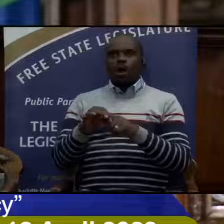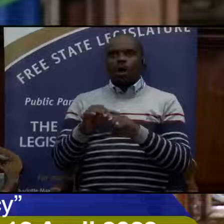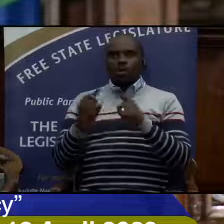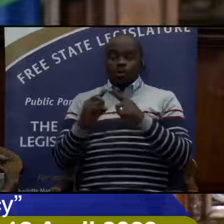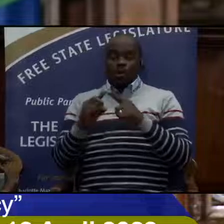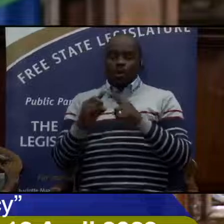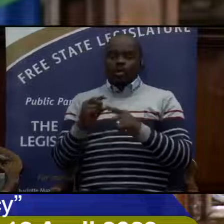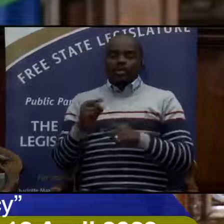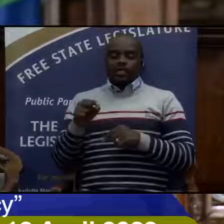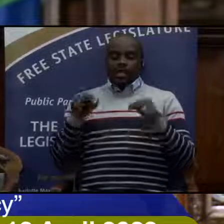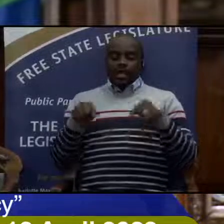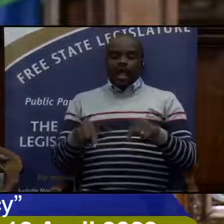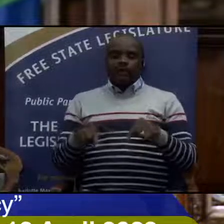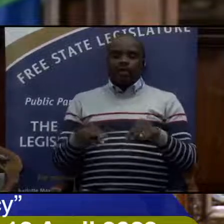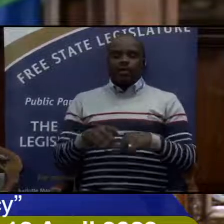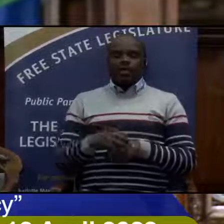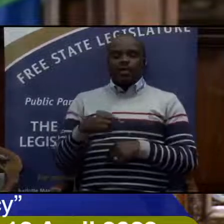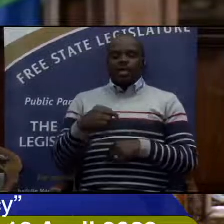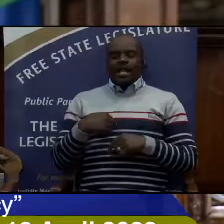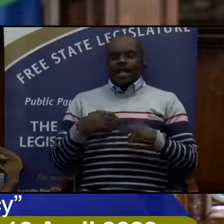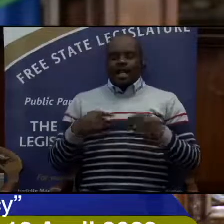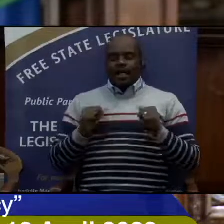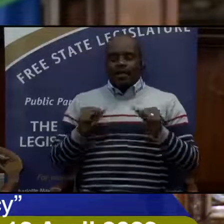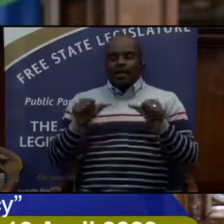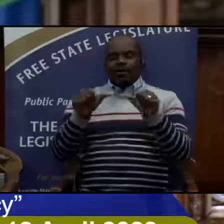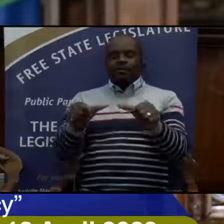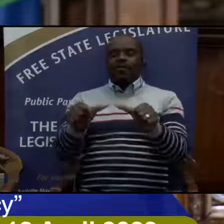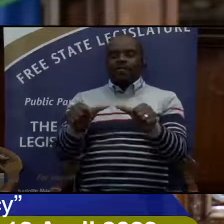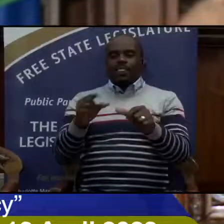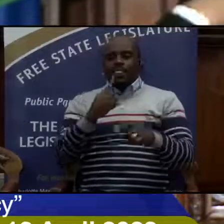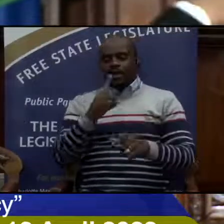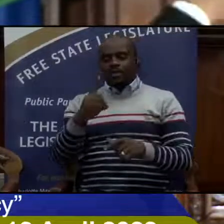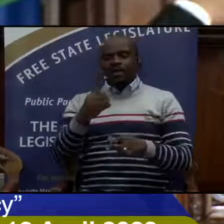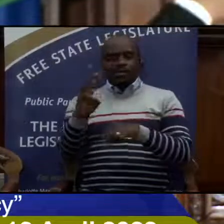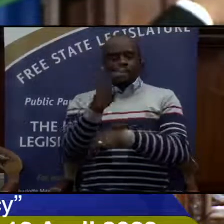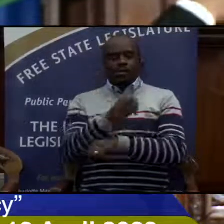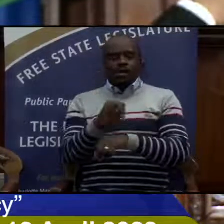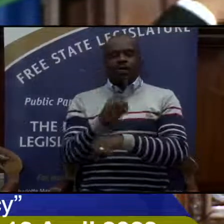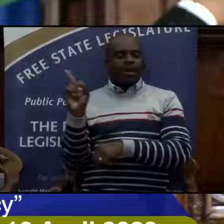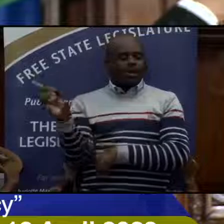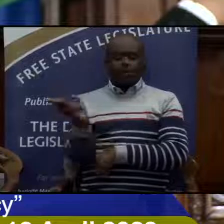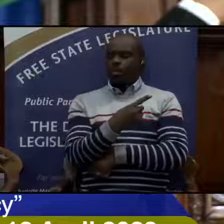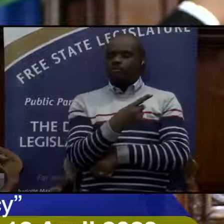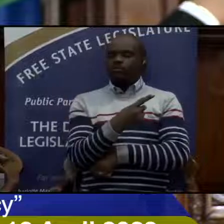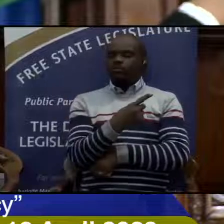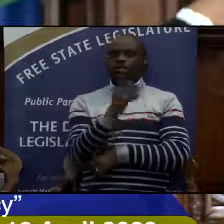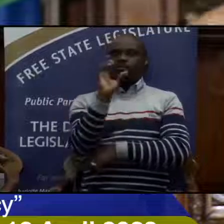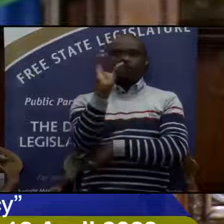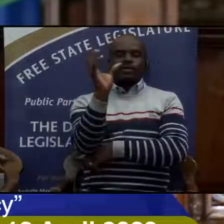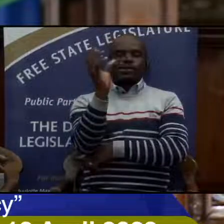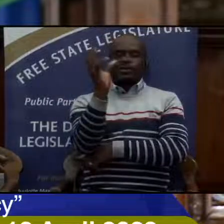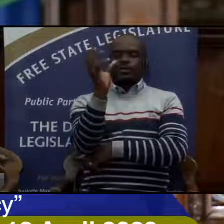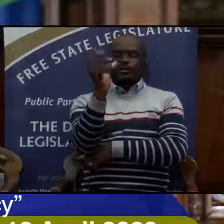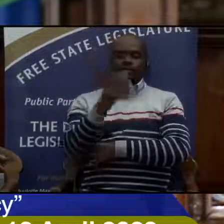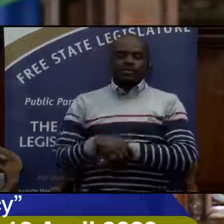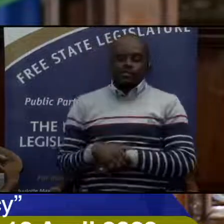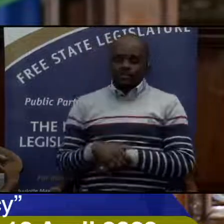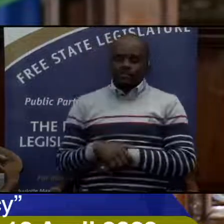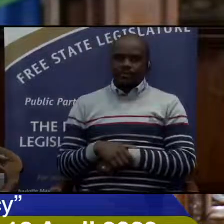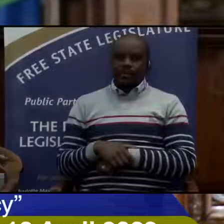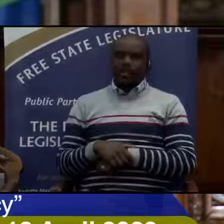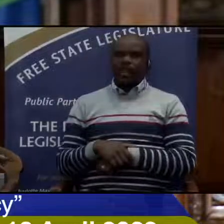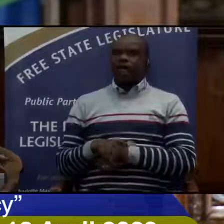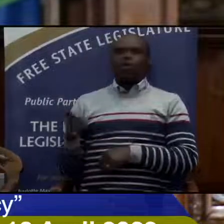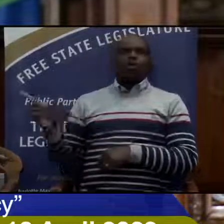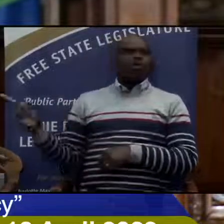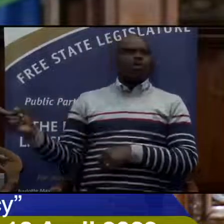Moving forward, I'm saying all these municipalities, it's a Free State, where the Department of